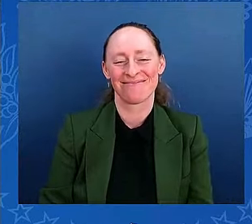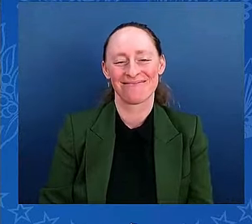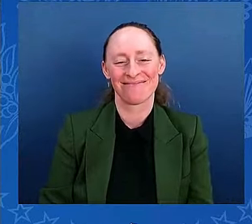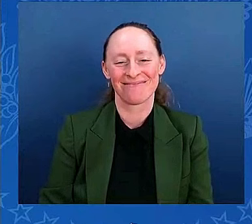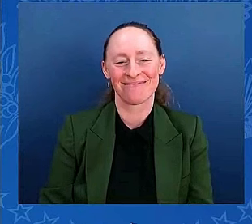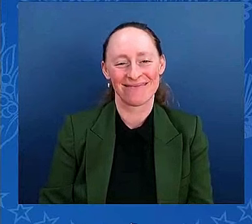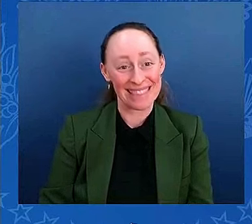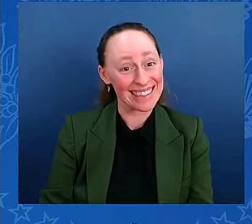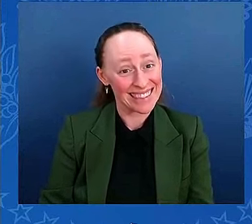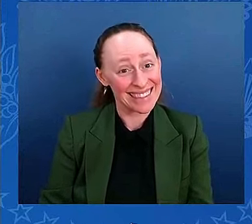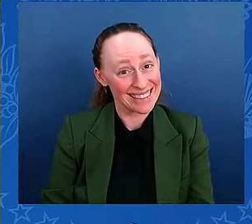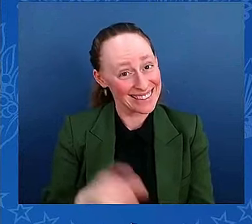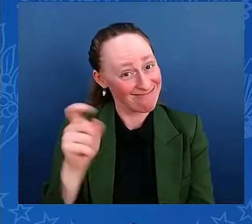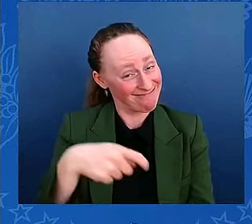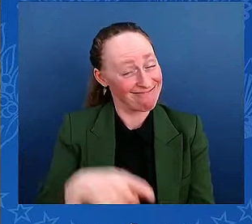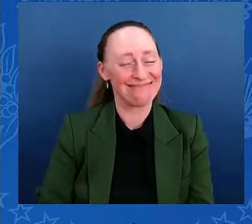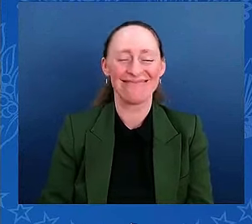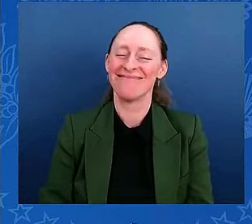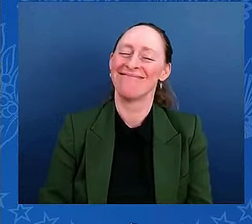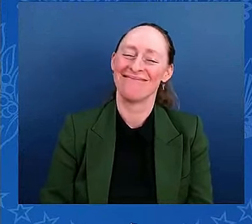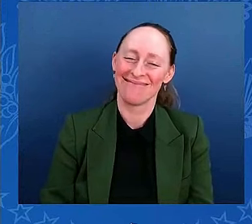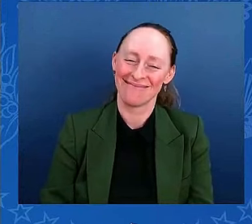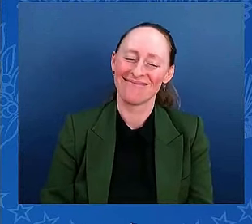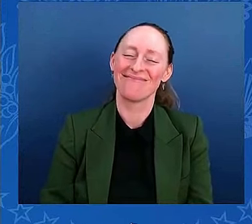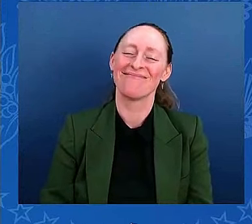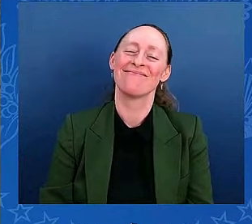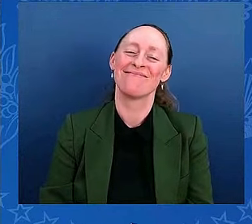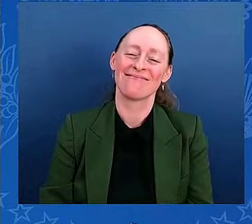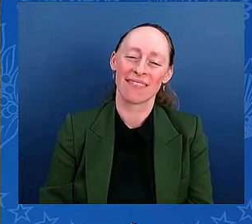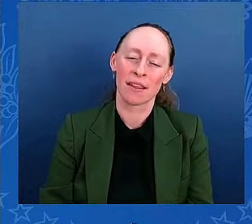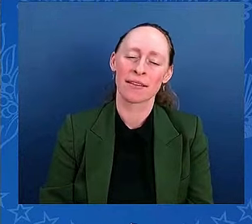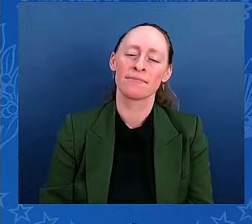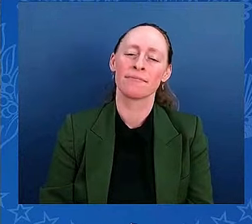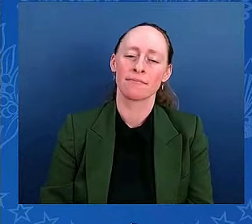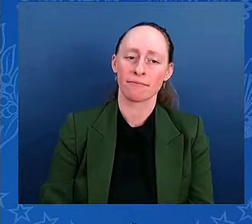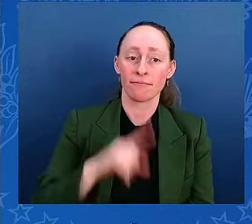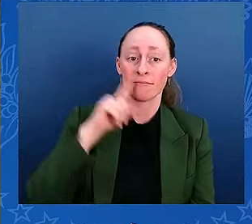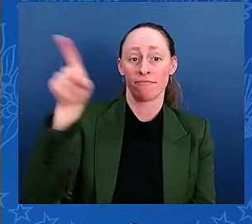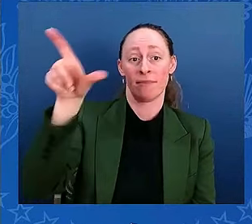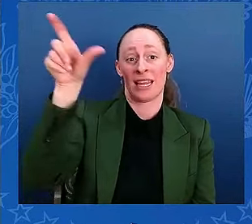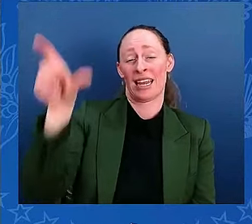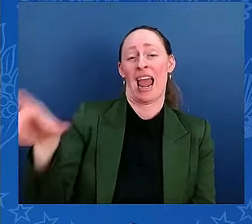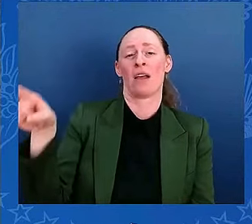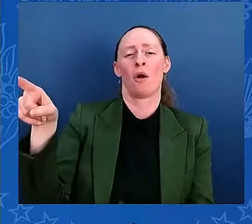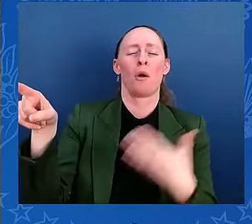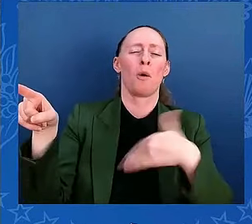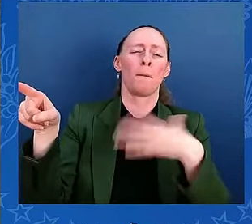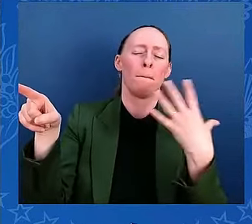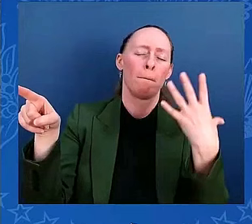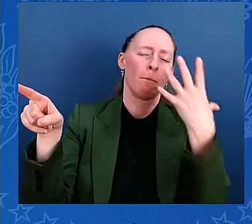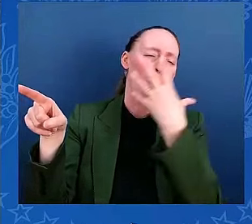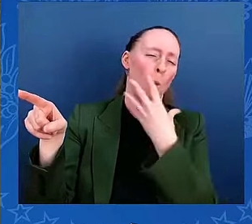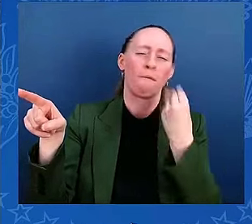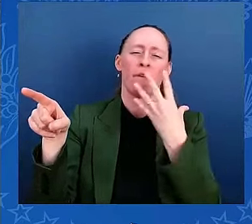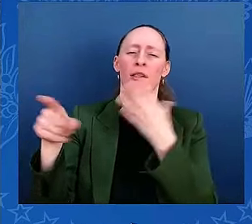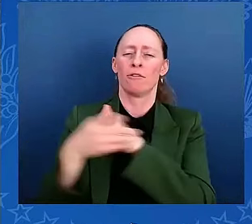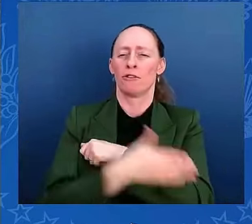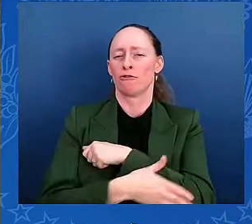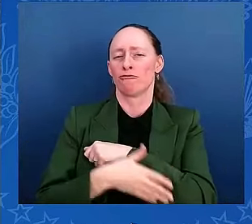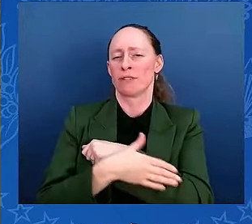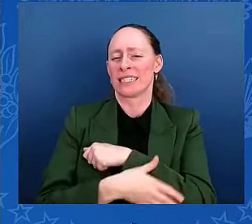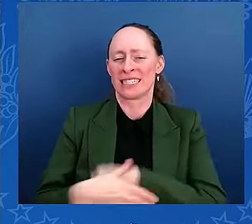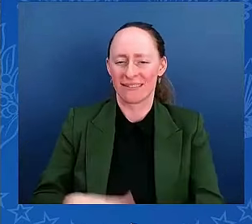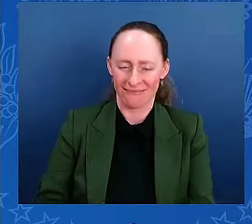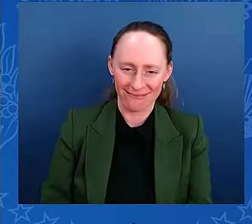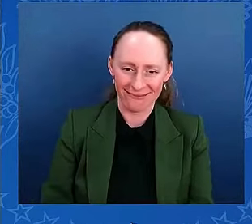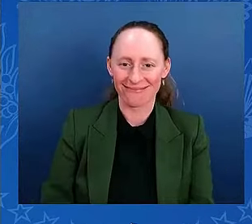aside, with Italy, what a magnificent country, you know. And anyway, I won't get started. But you